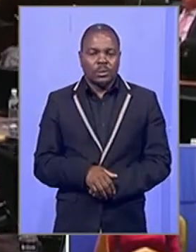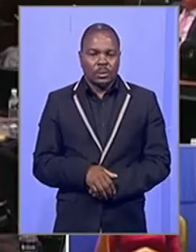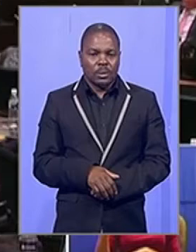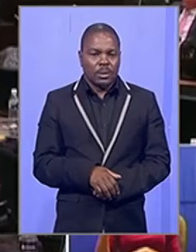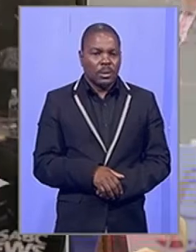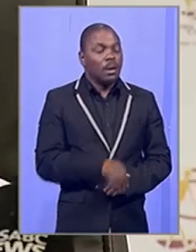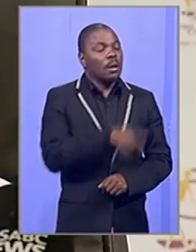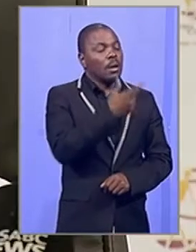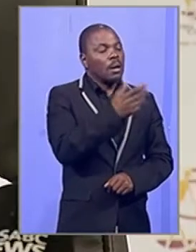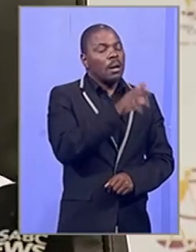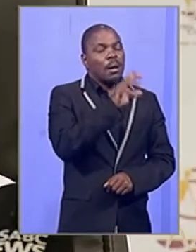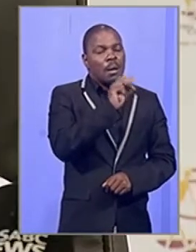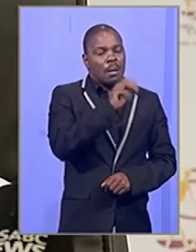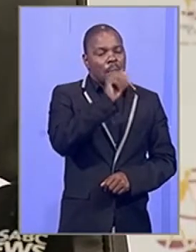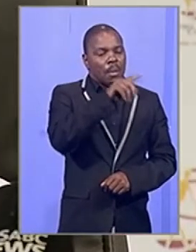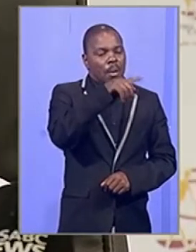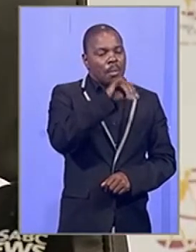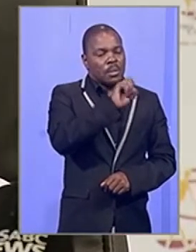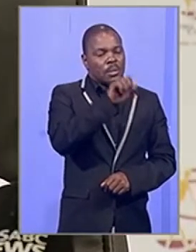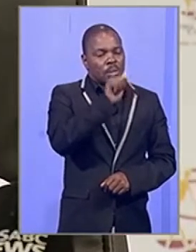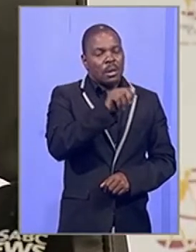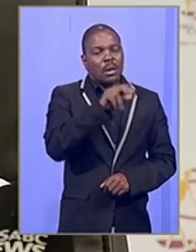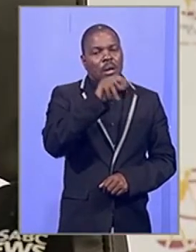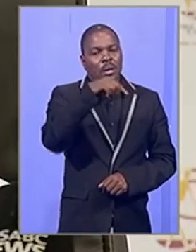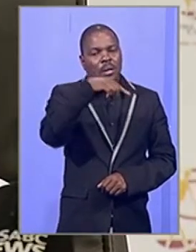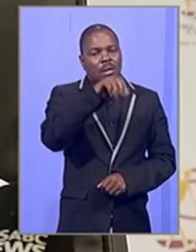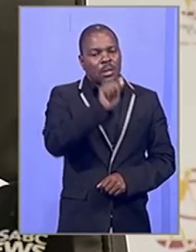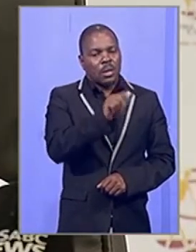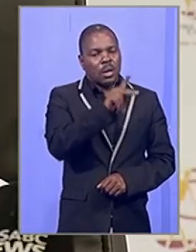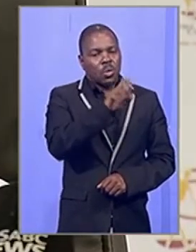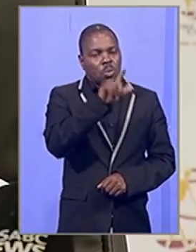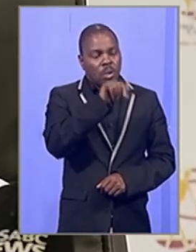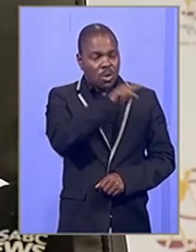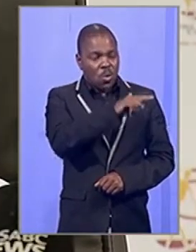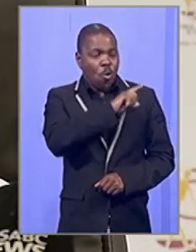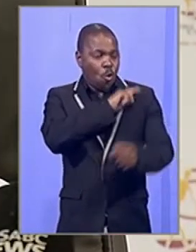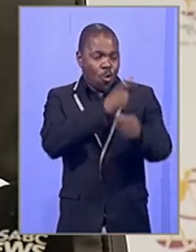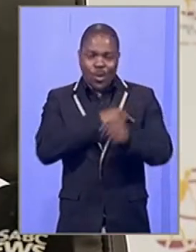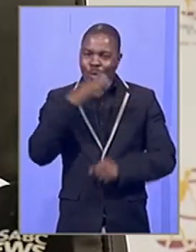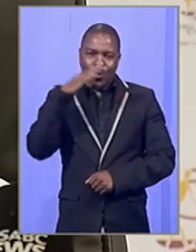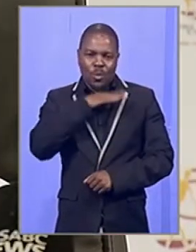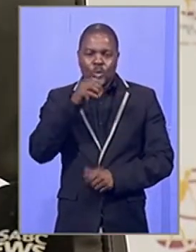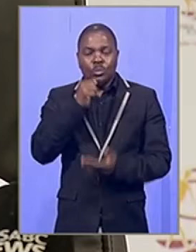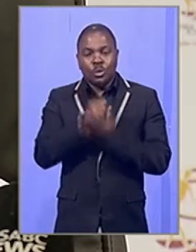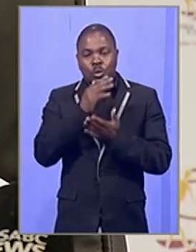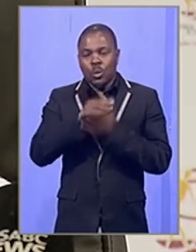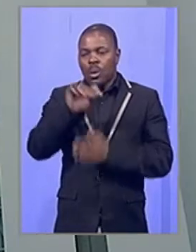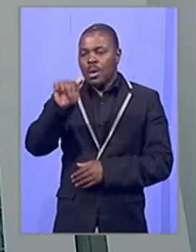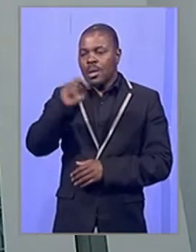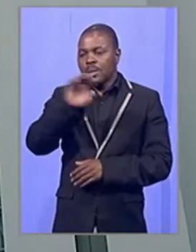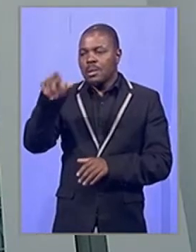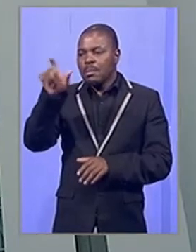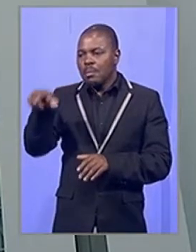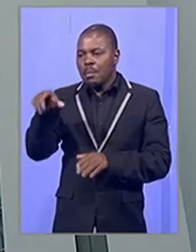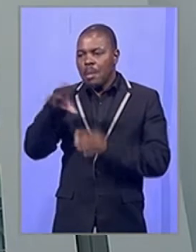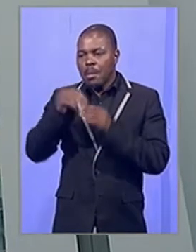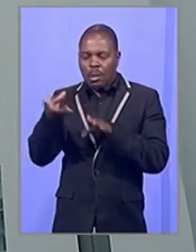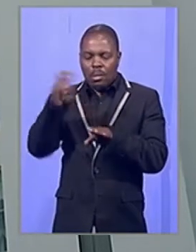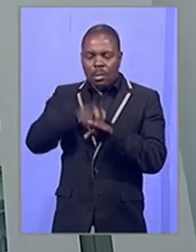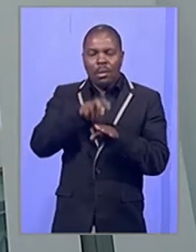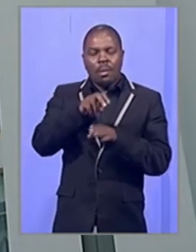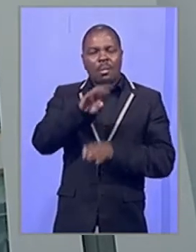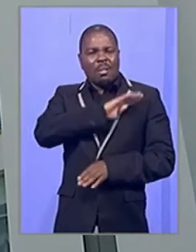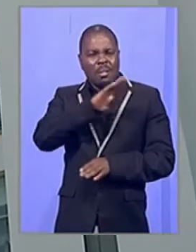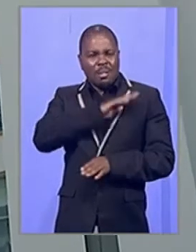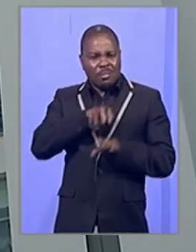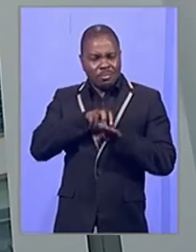Ngakula neither had the authority nor the permission to ferry the ANC delegation in an SANDF aircraft. Le fa go le yalo